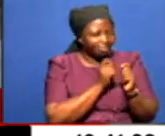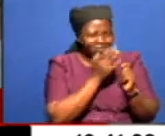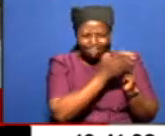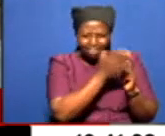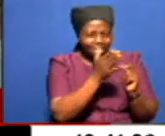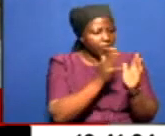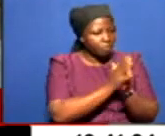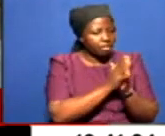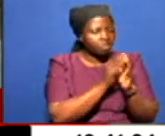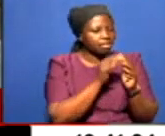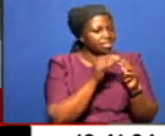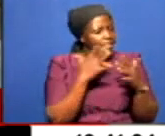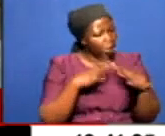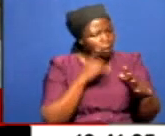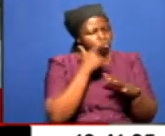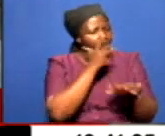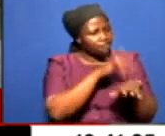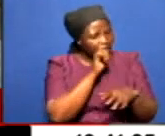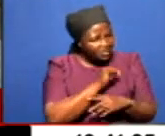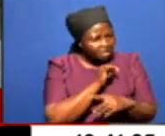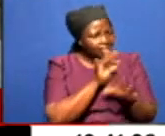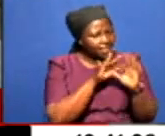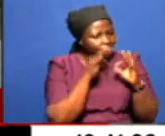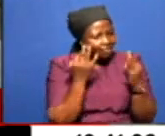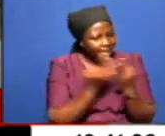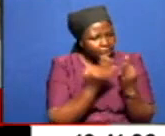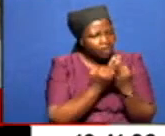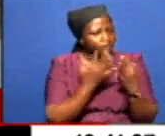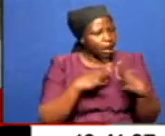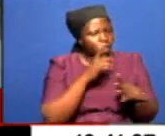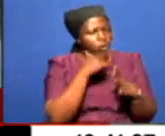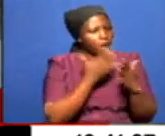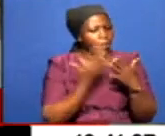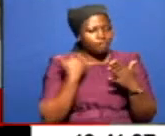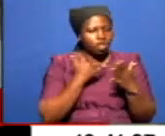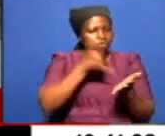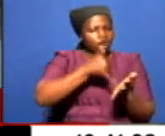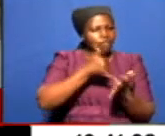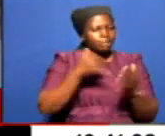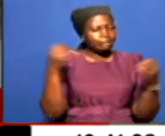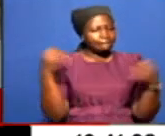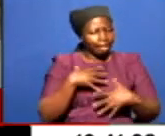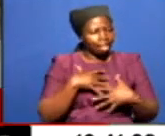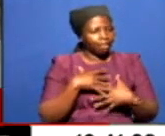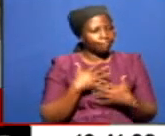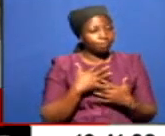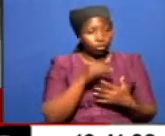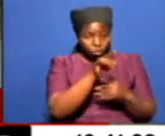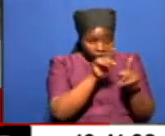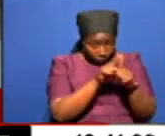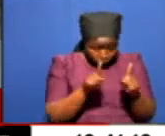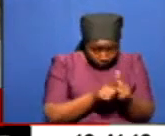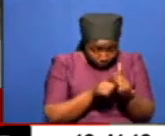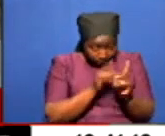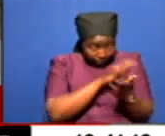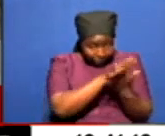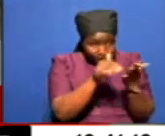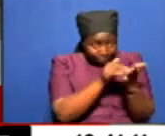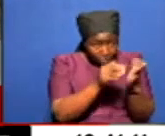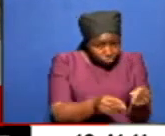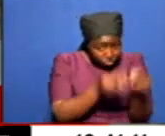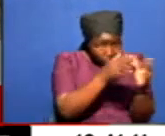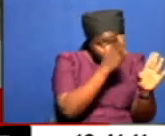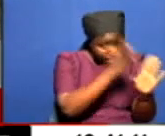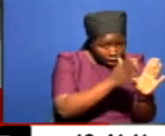have undergone perhaps a terror attack. Yes. As a center, do you offer psychosocial support to these